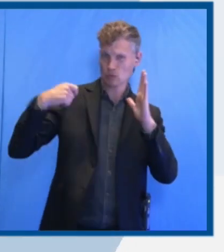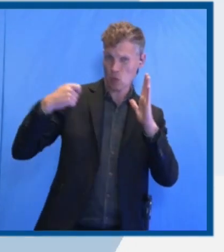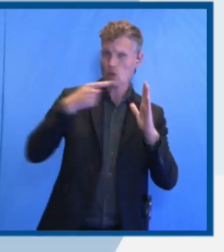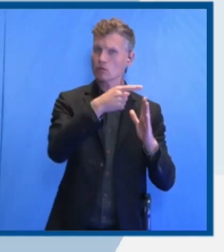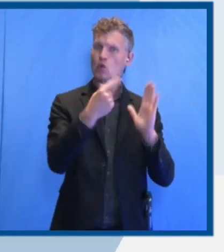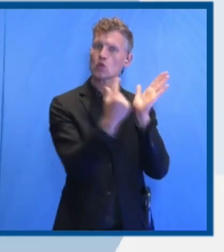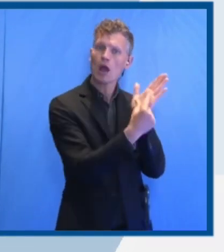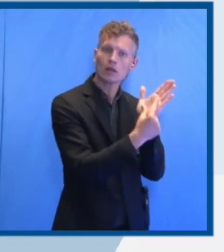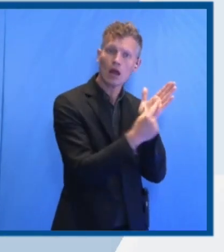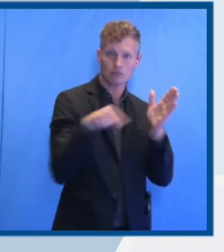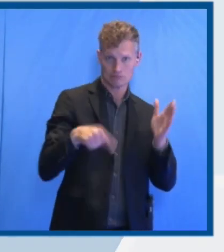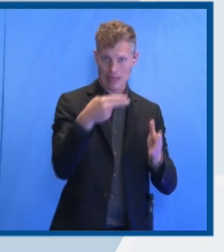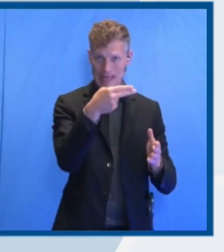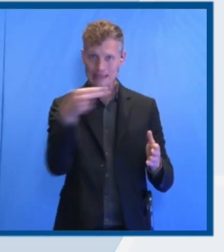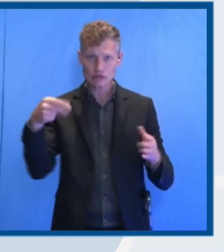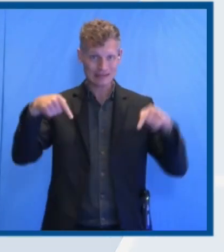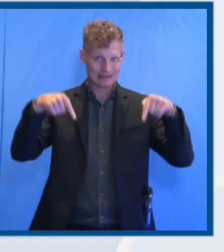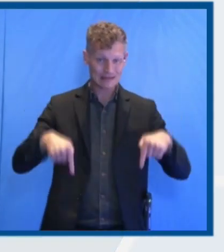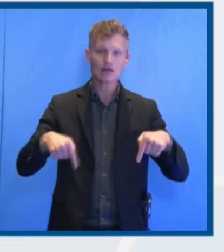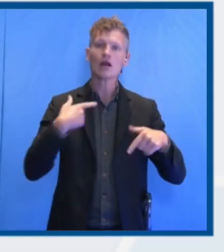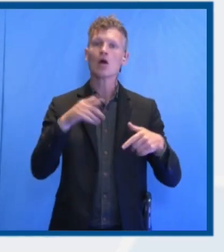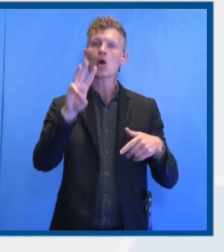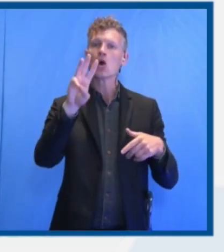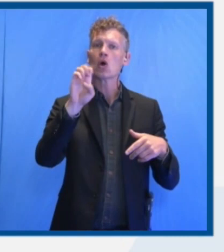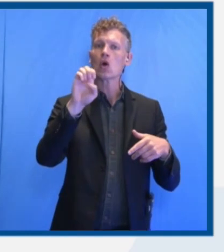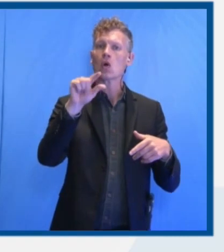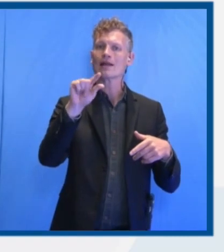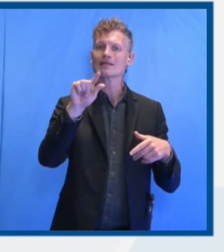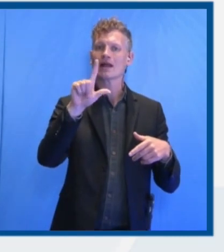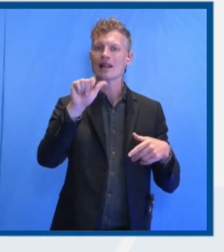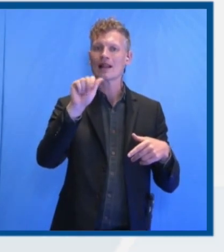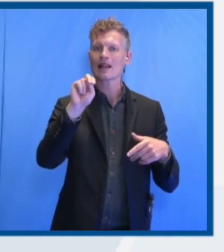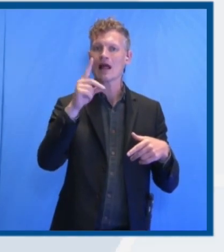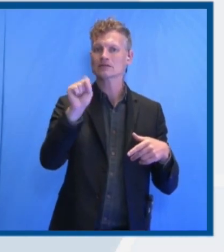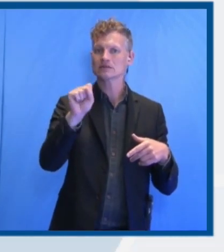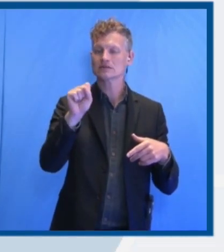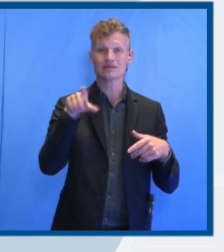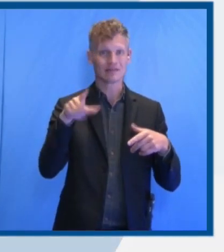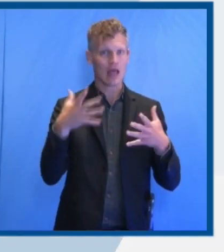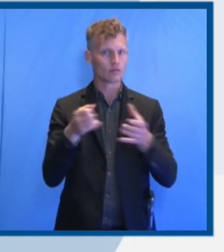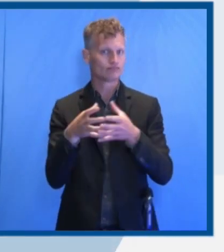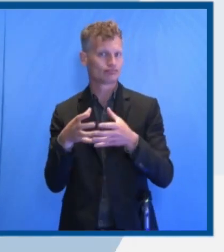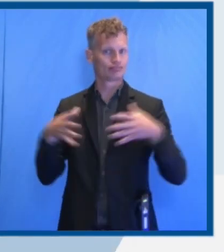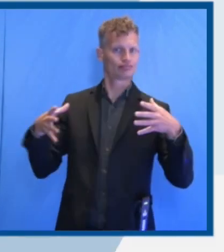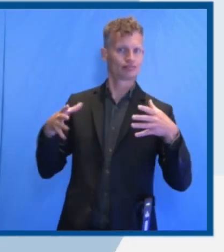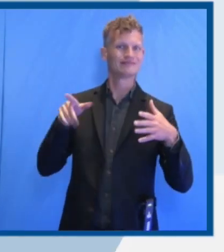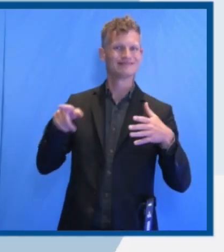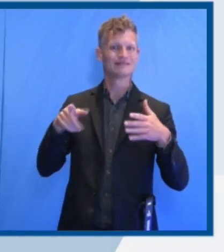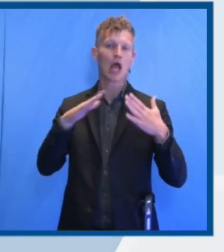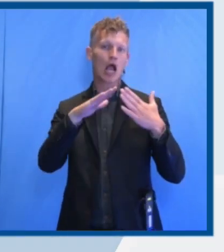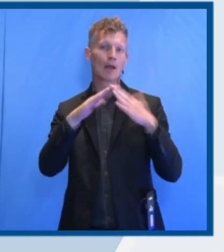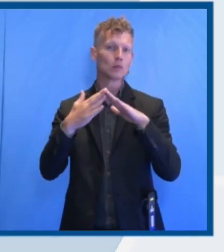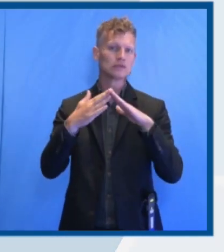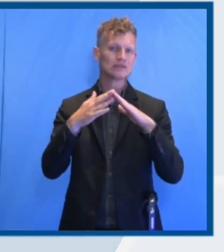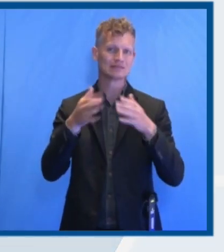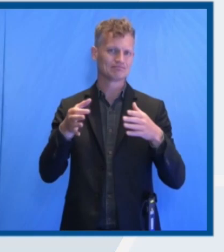in Indonesia, Wetlands International is scaling up their biorights community-based approach in peatland